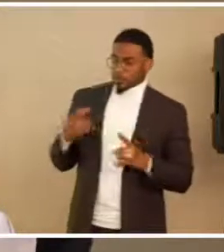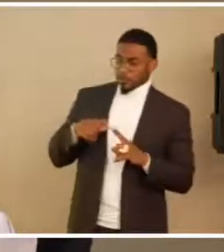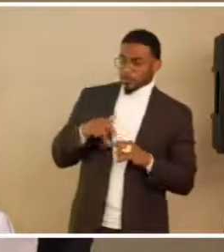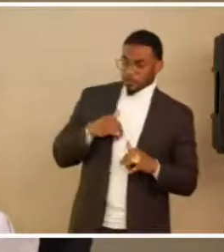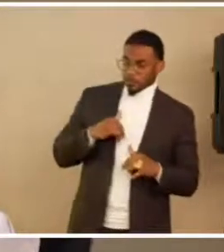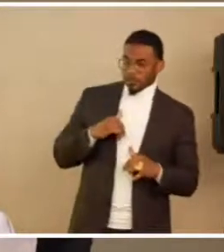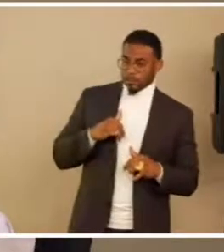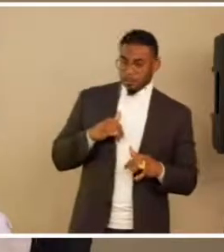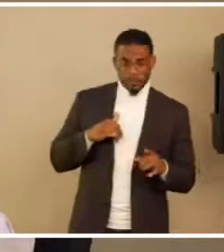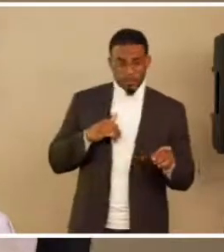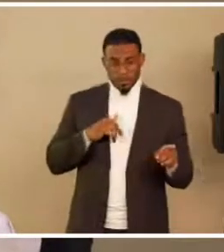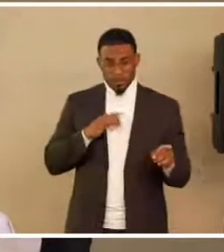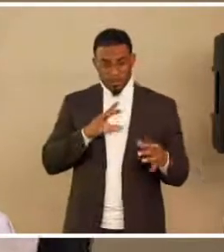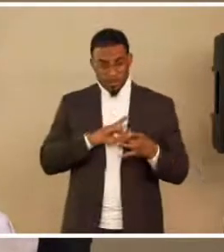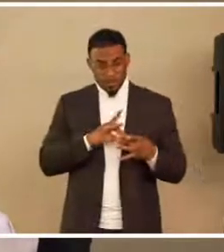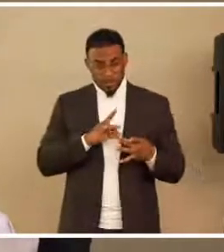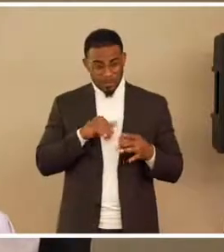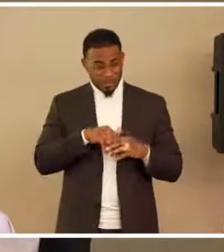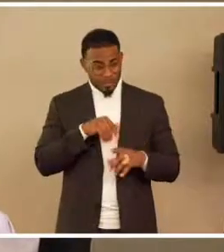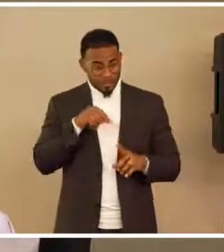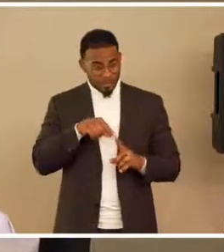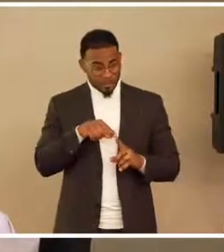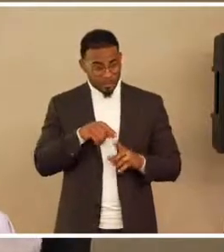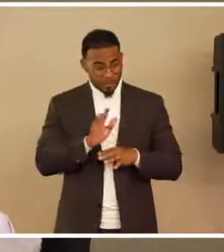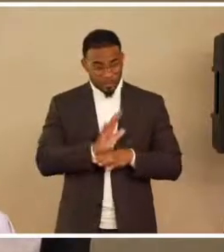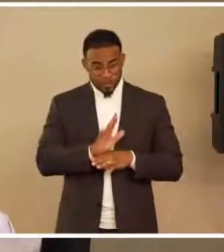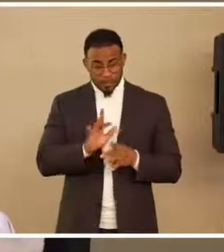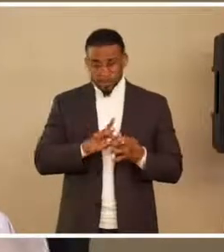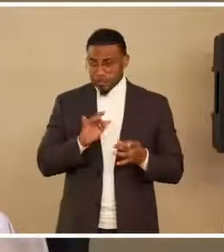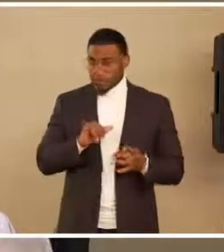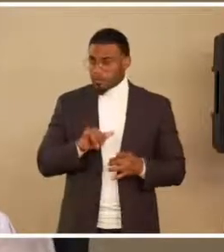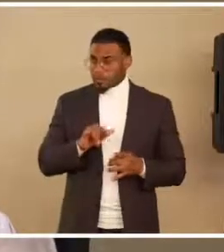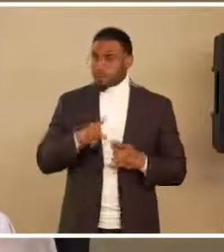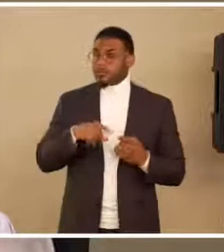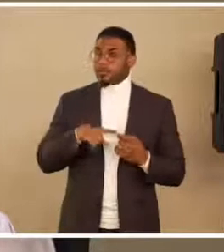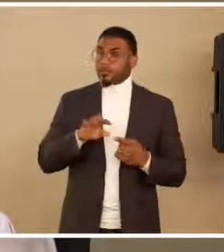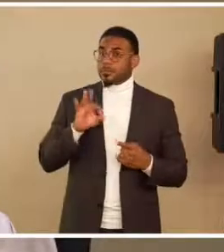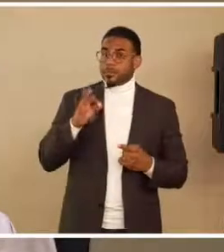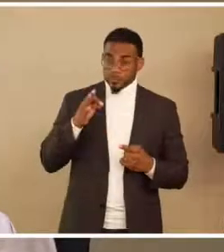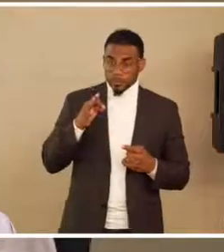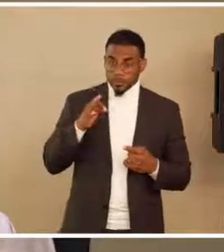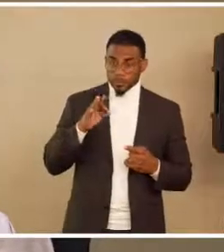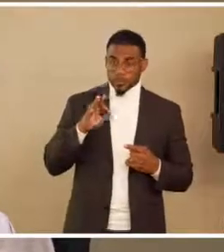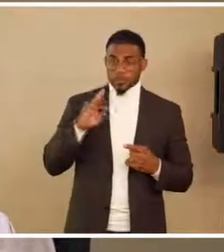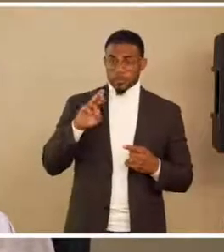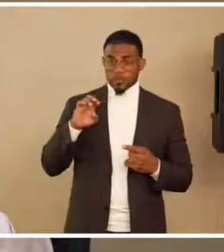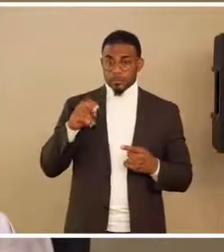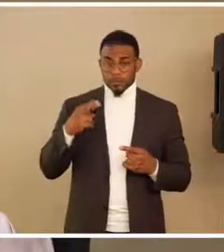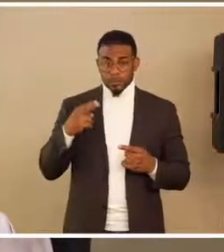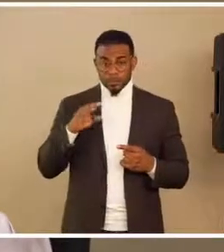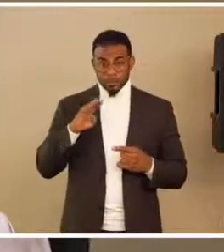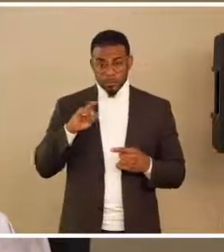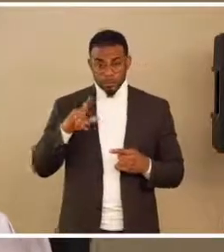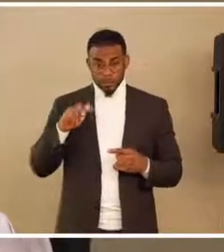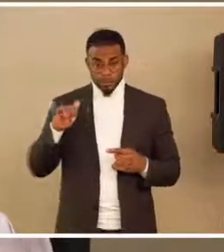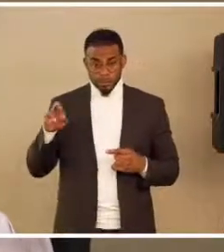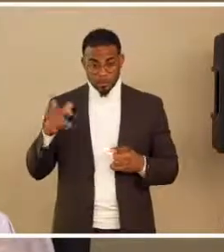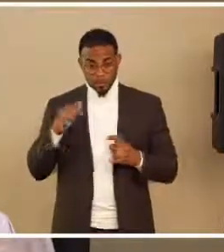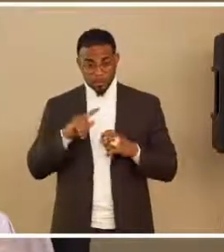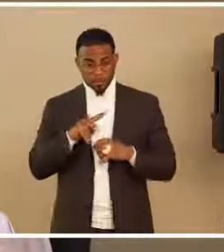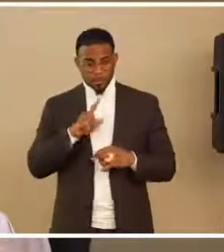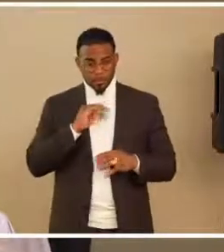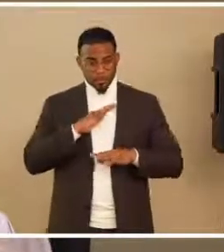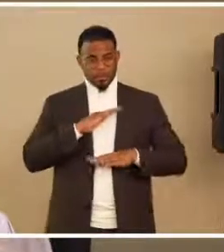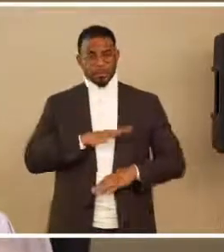to what actress Issa Maiga said in the documentary, saying that like when the Fresh Prince of Bel-Air come to TV, it was